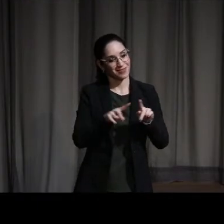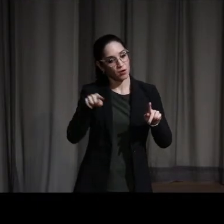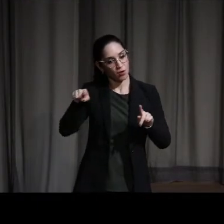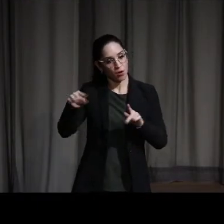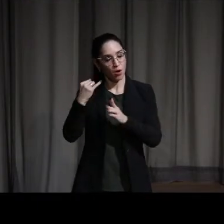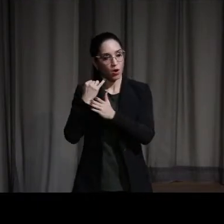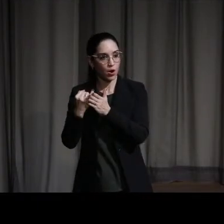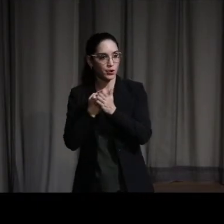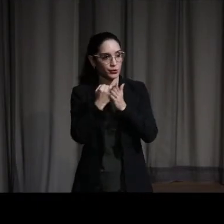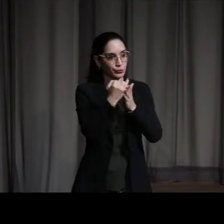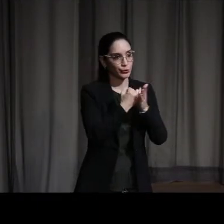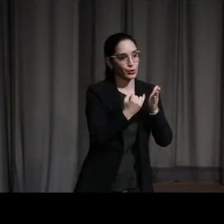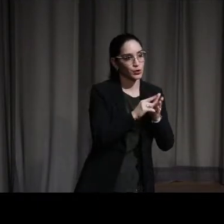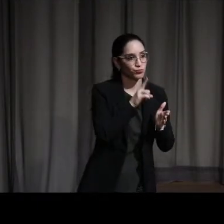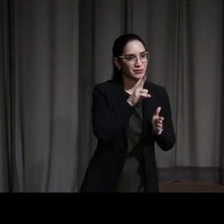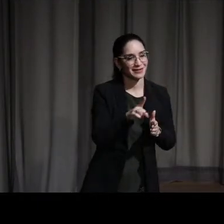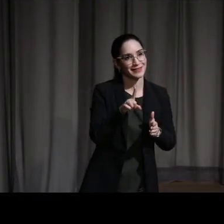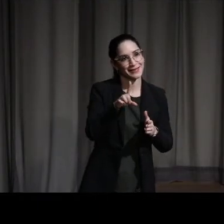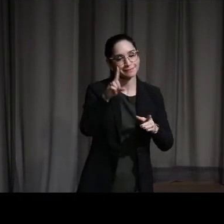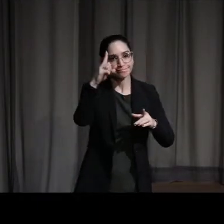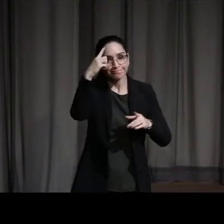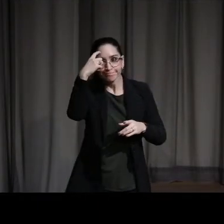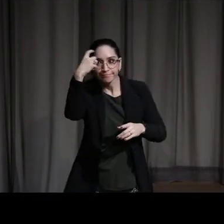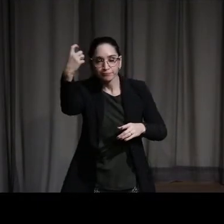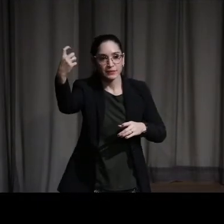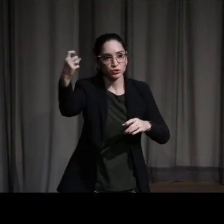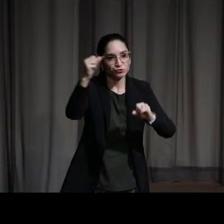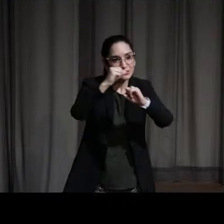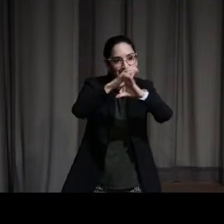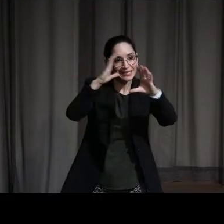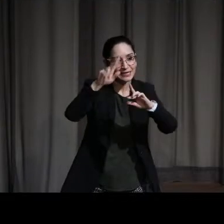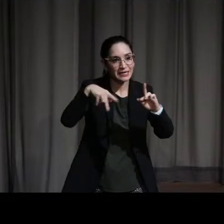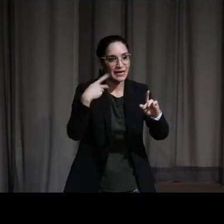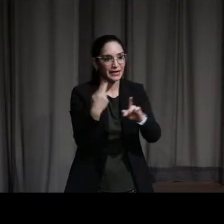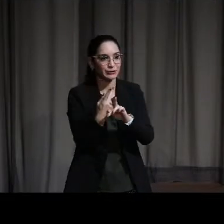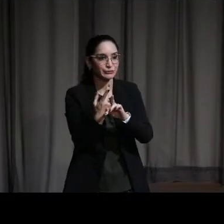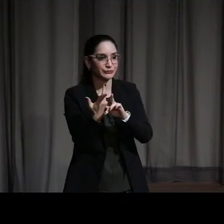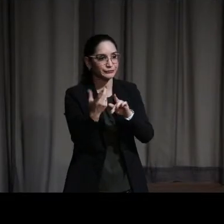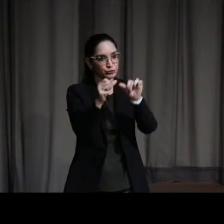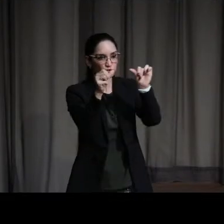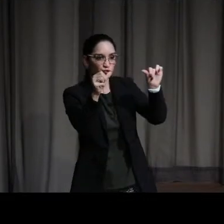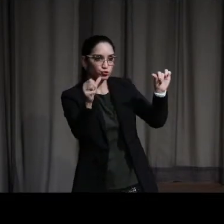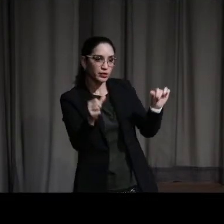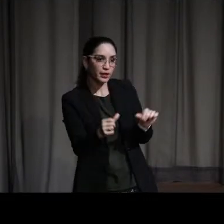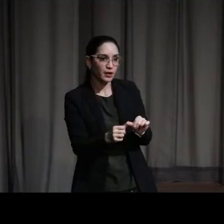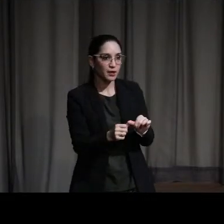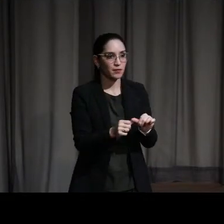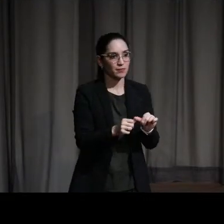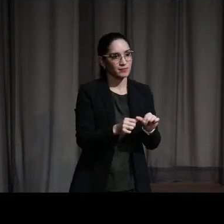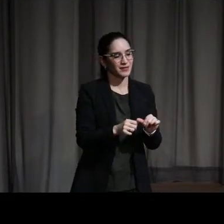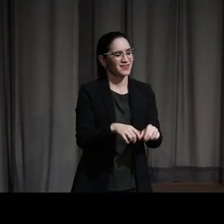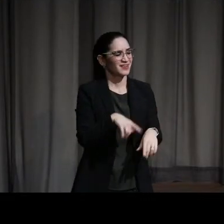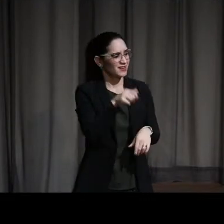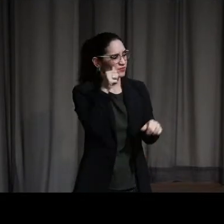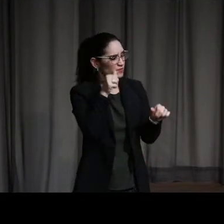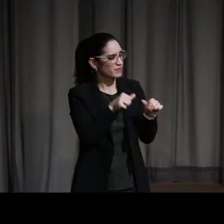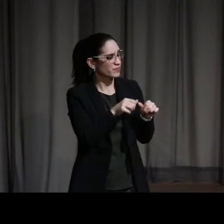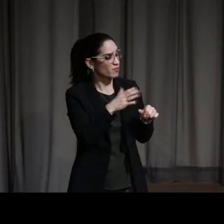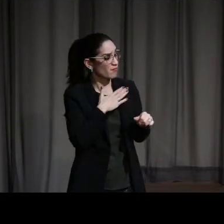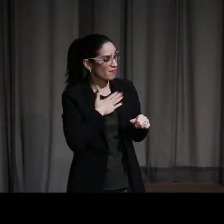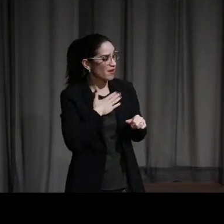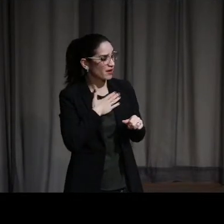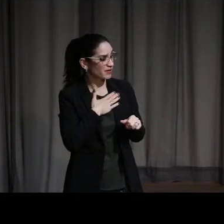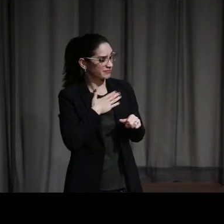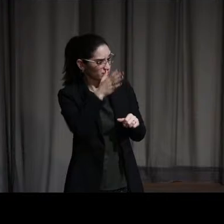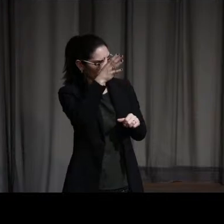of phantasmagorical figures. My grandfather happened to be a friend of hers, and so his place had a number of her paintings on my walls, and as a